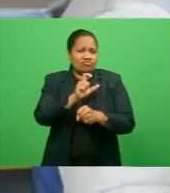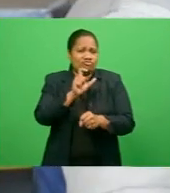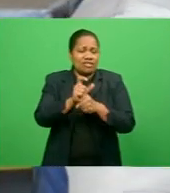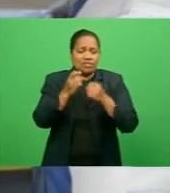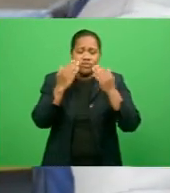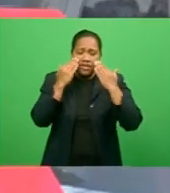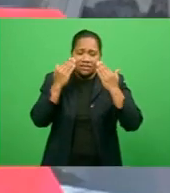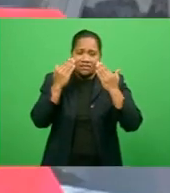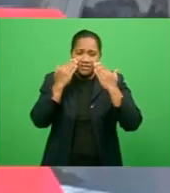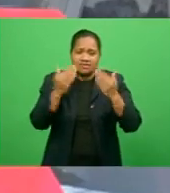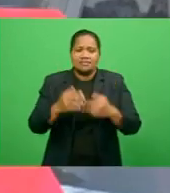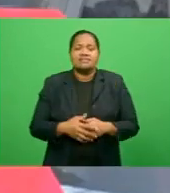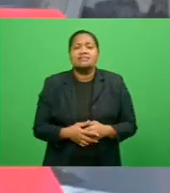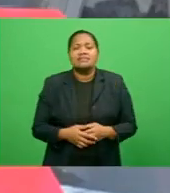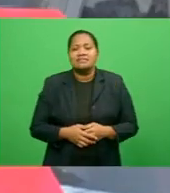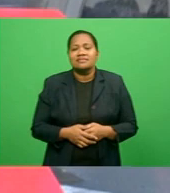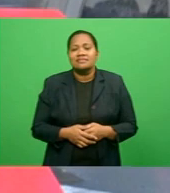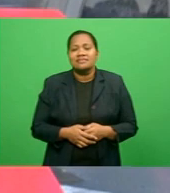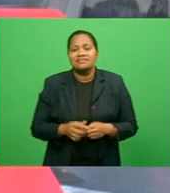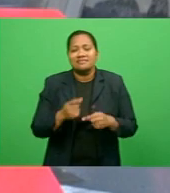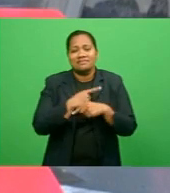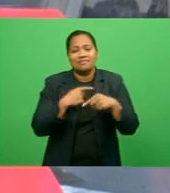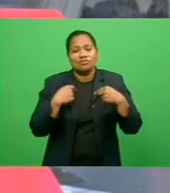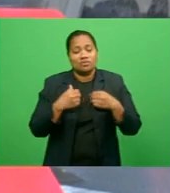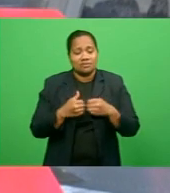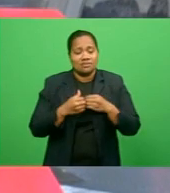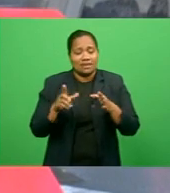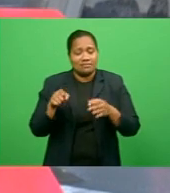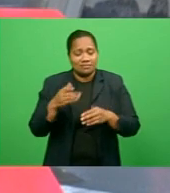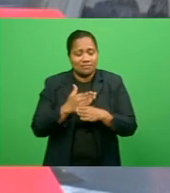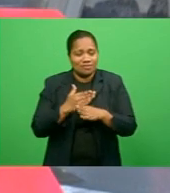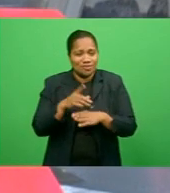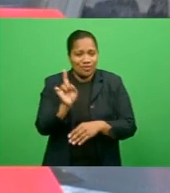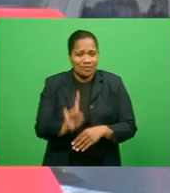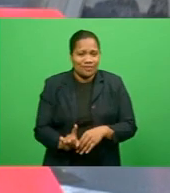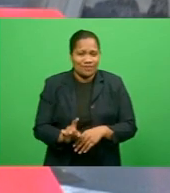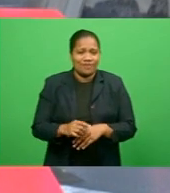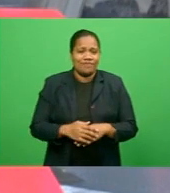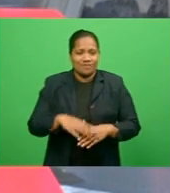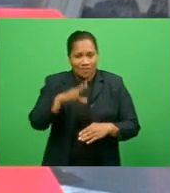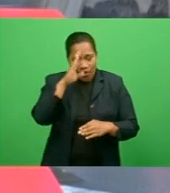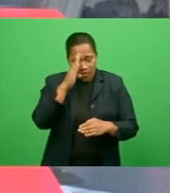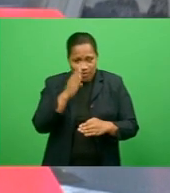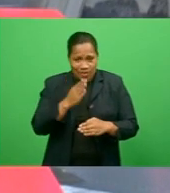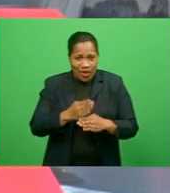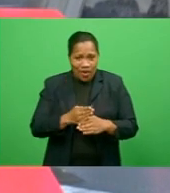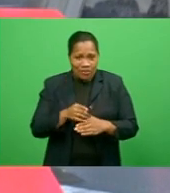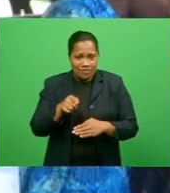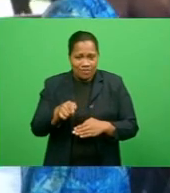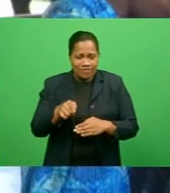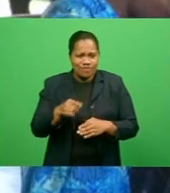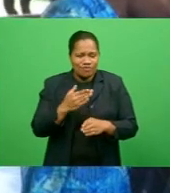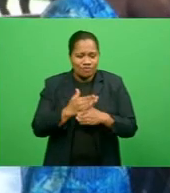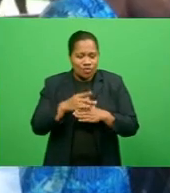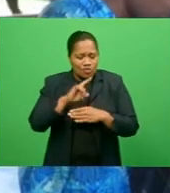awareness. So we have started that initiative today and hope that this initiative goes on.